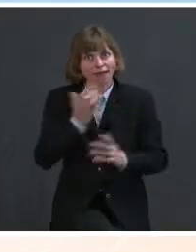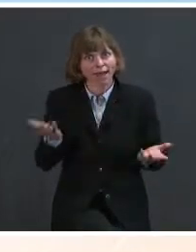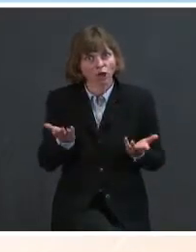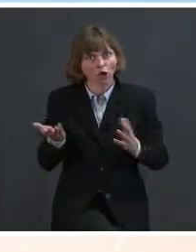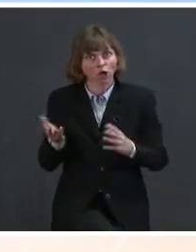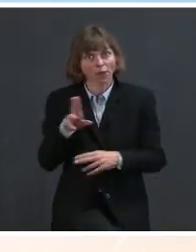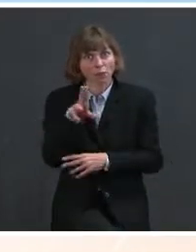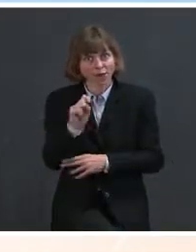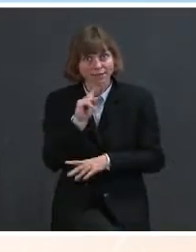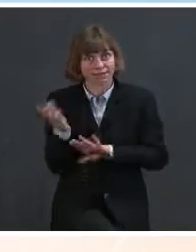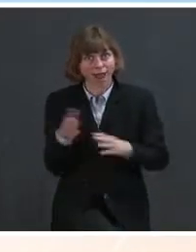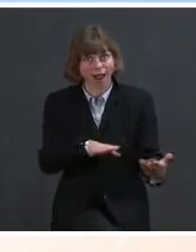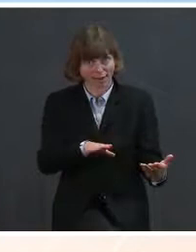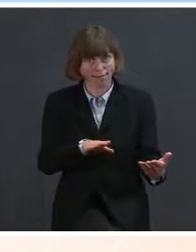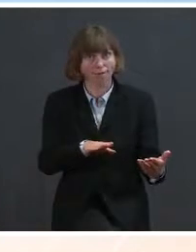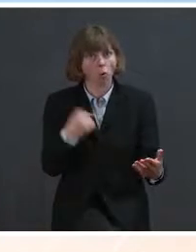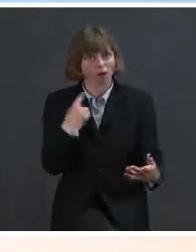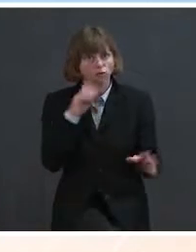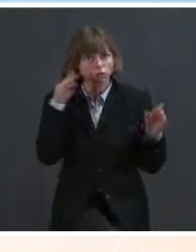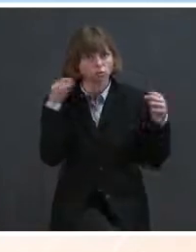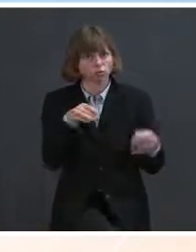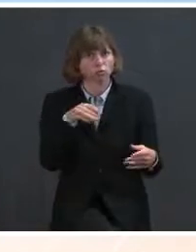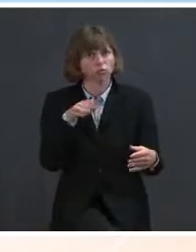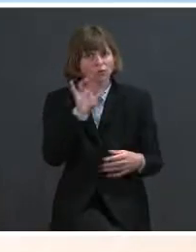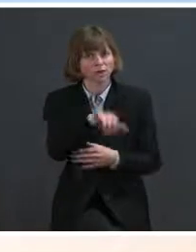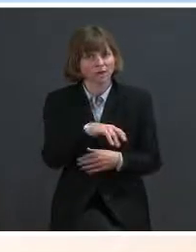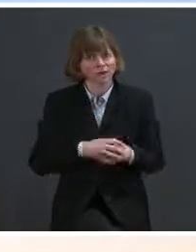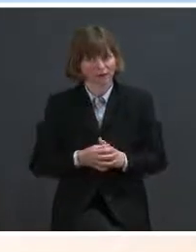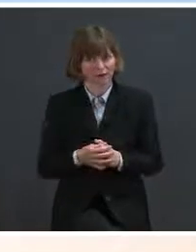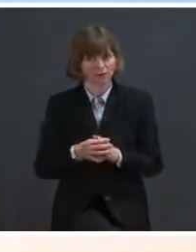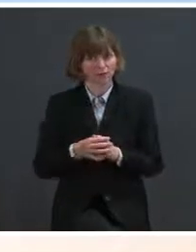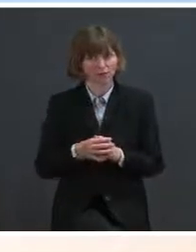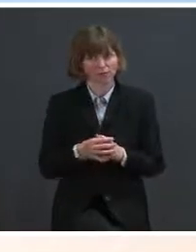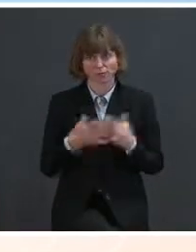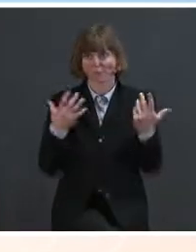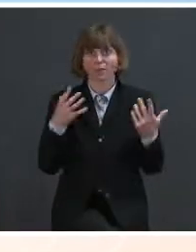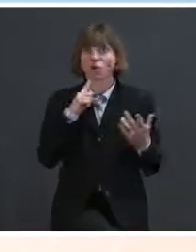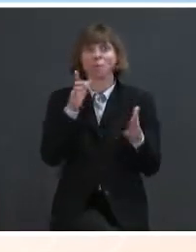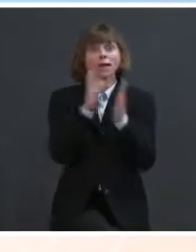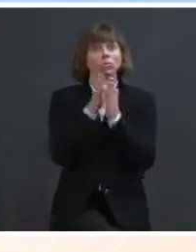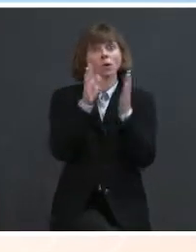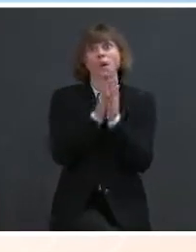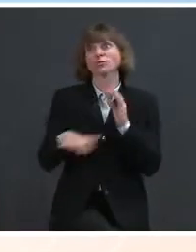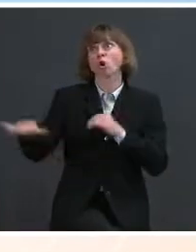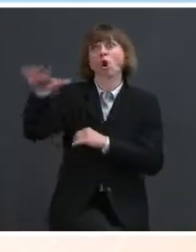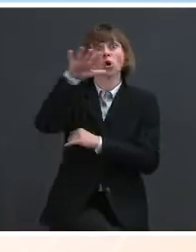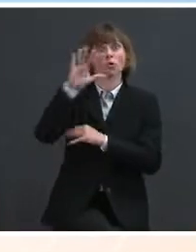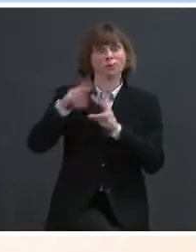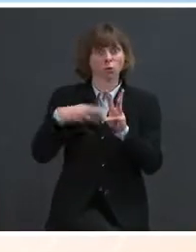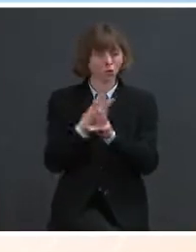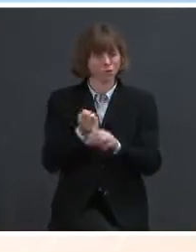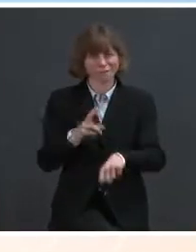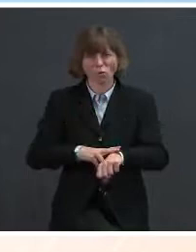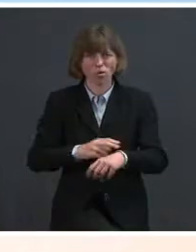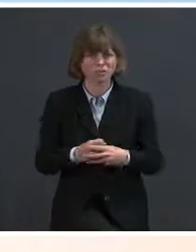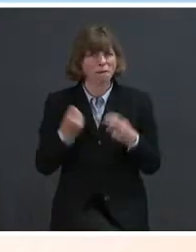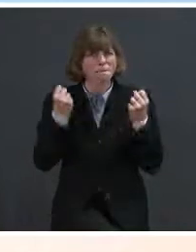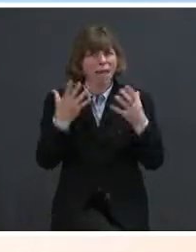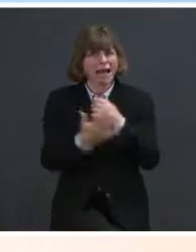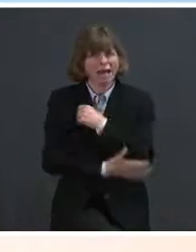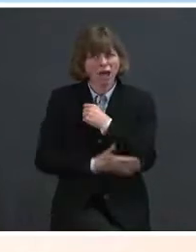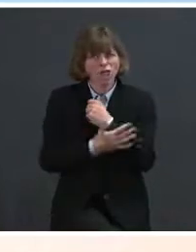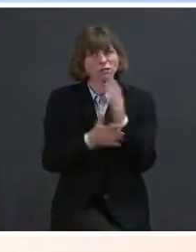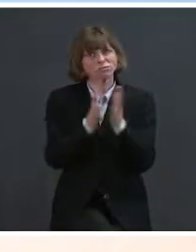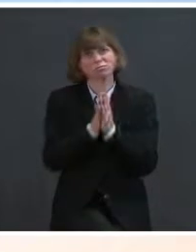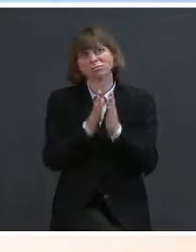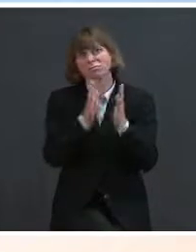focus on addressing that. At this time, there have been requests around the world, of course, from a number of countries who have